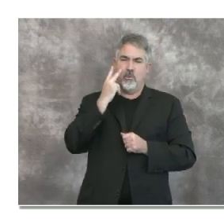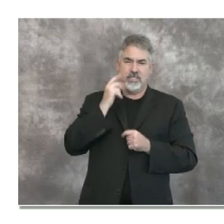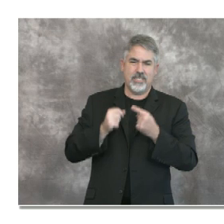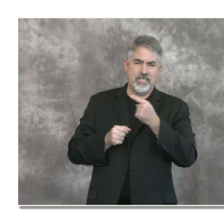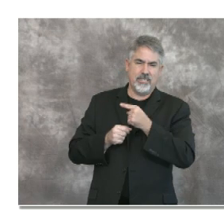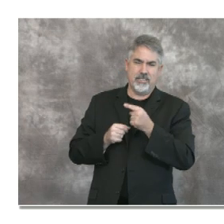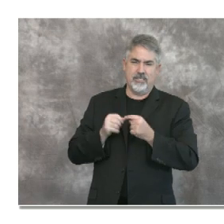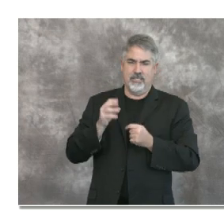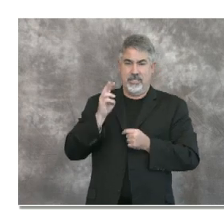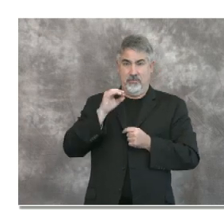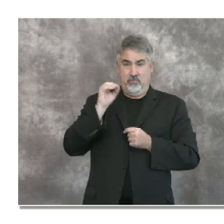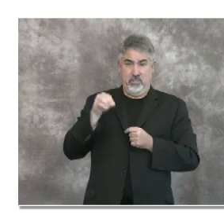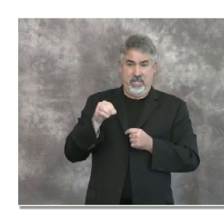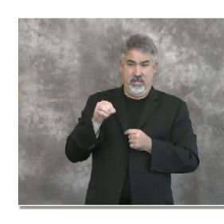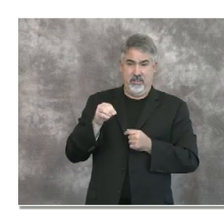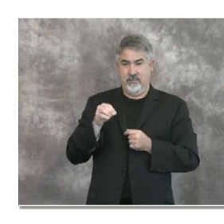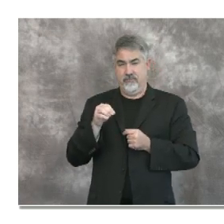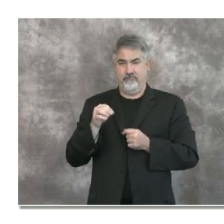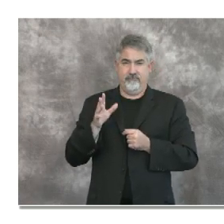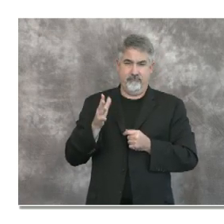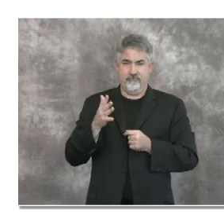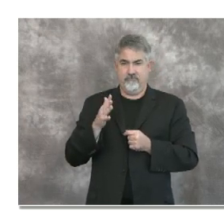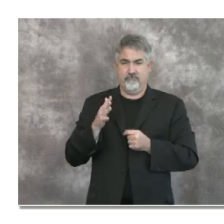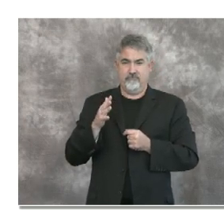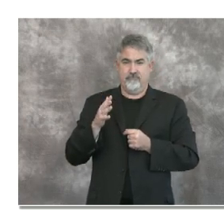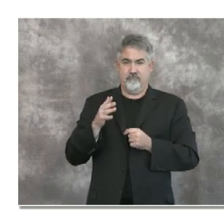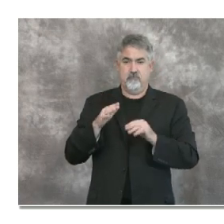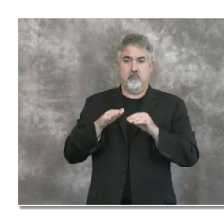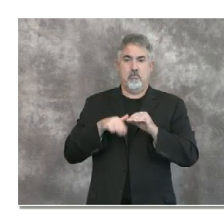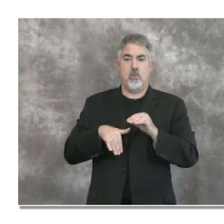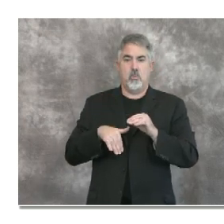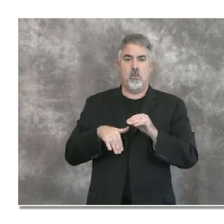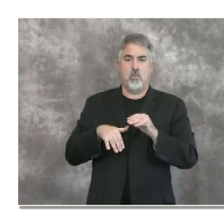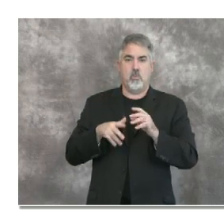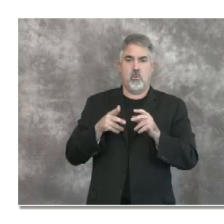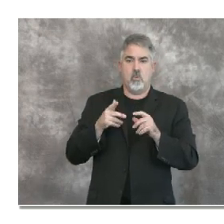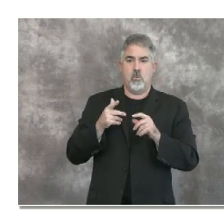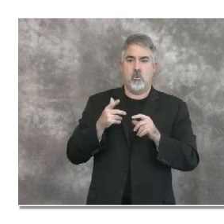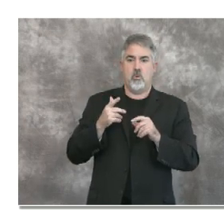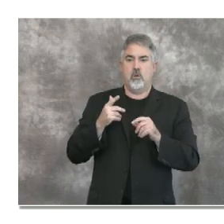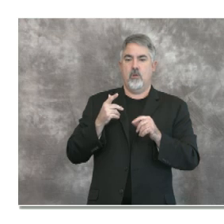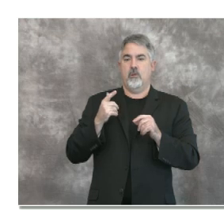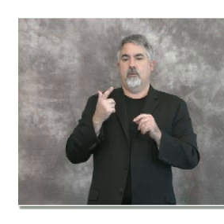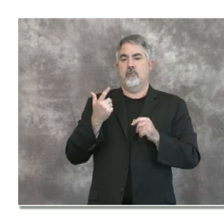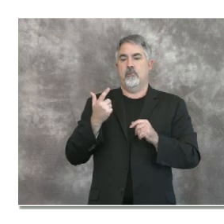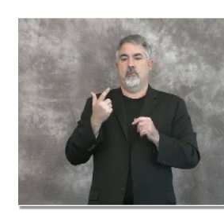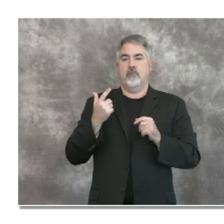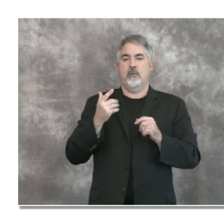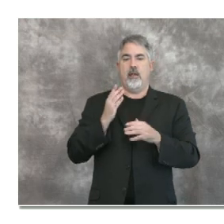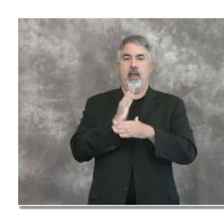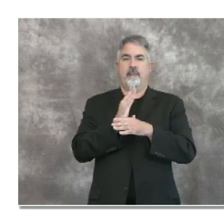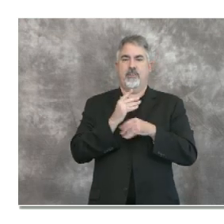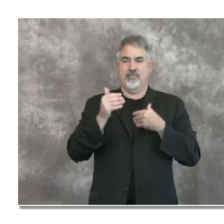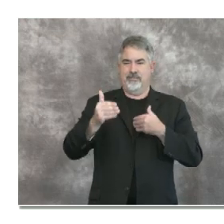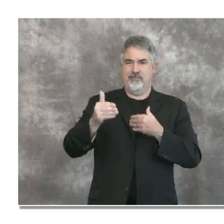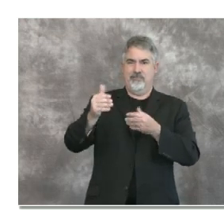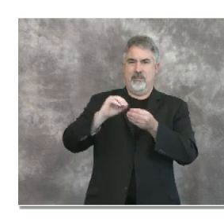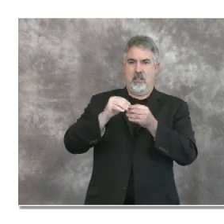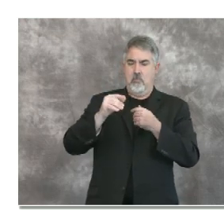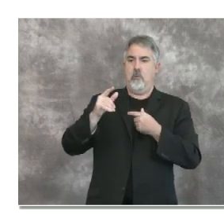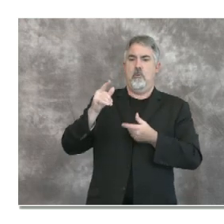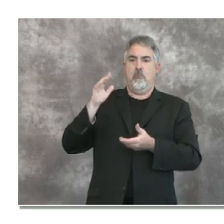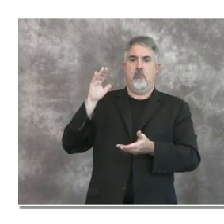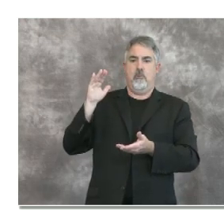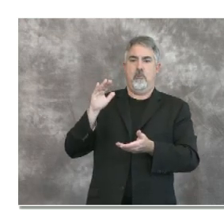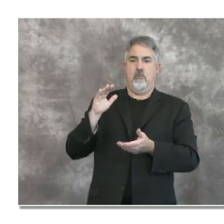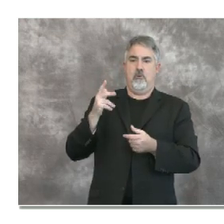6% is below where we are on a rolling average. Really, the most important thing to look at this chart